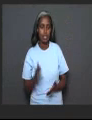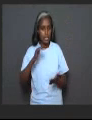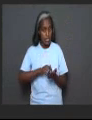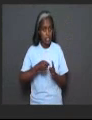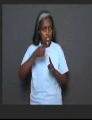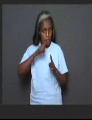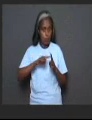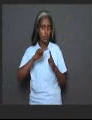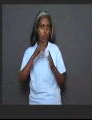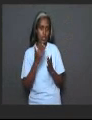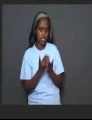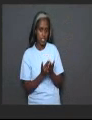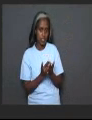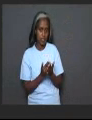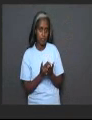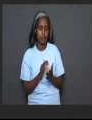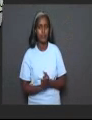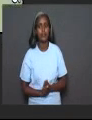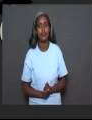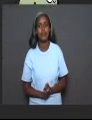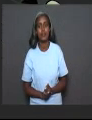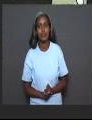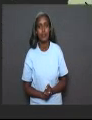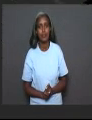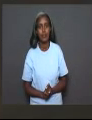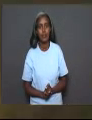Let's get back to our lesson.